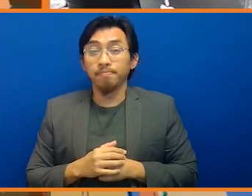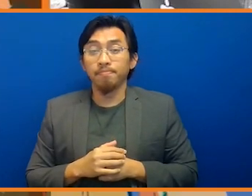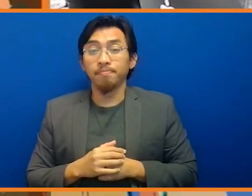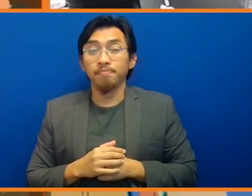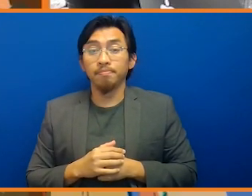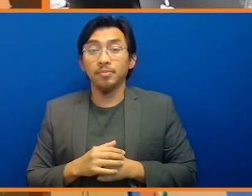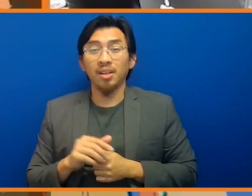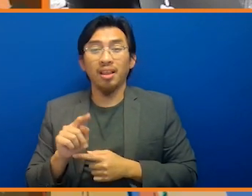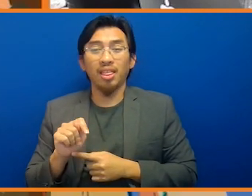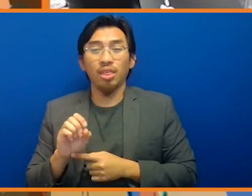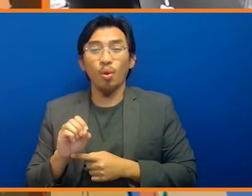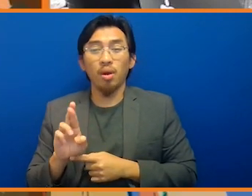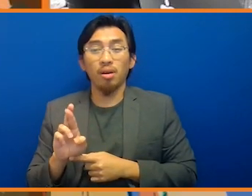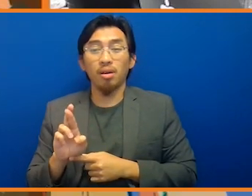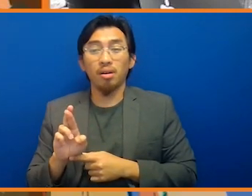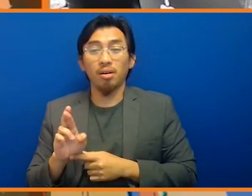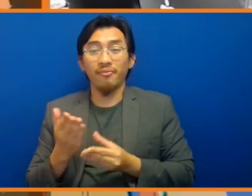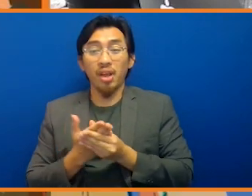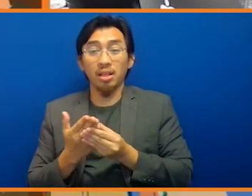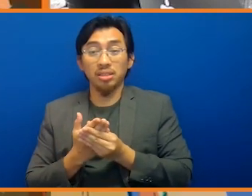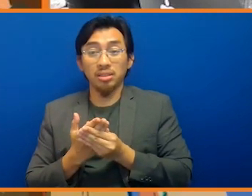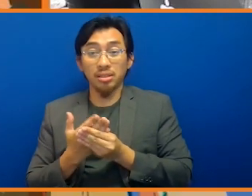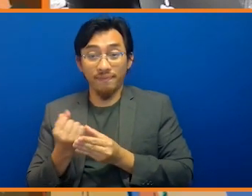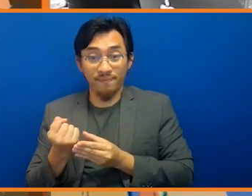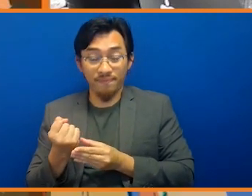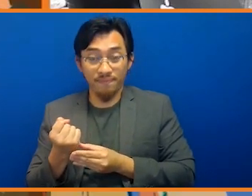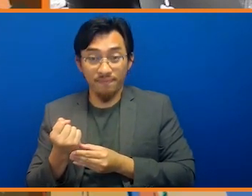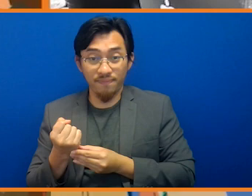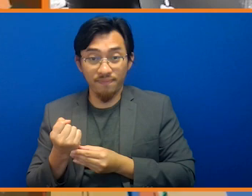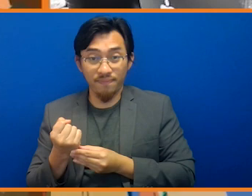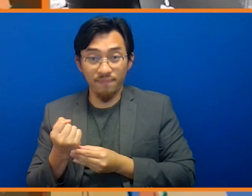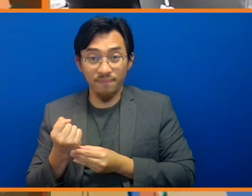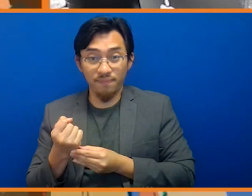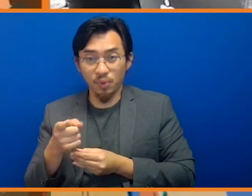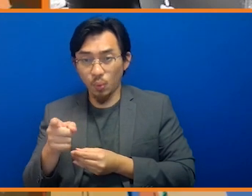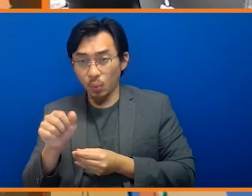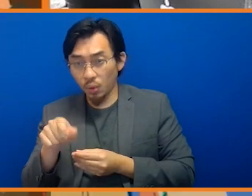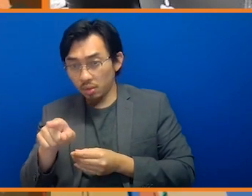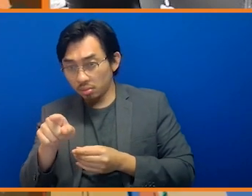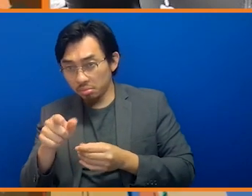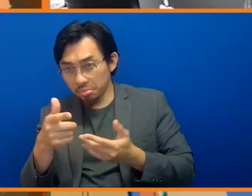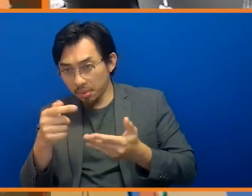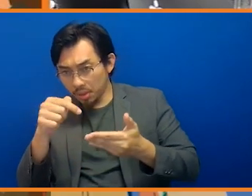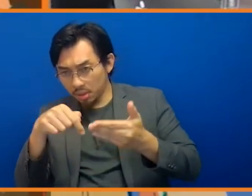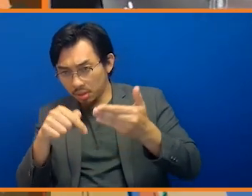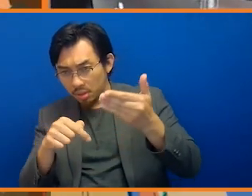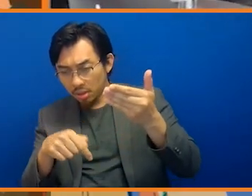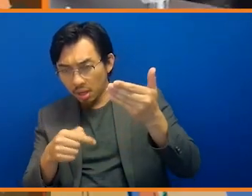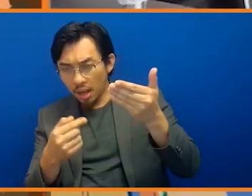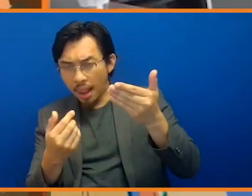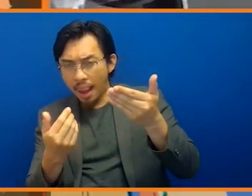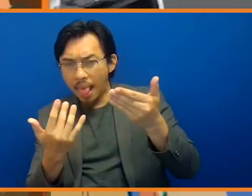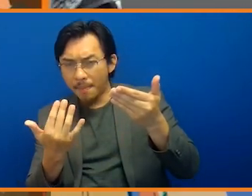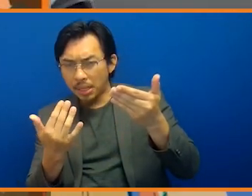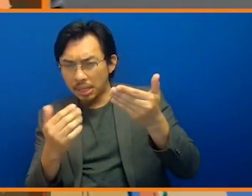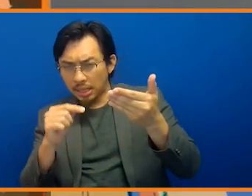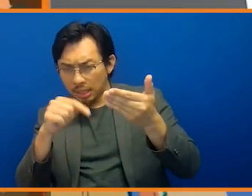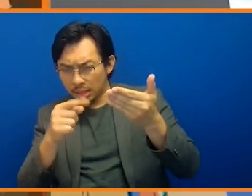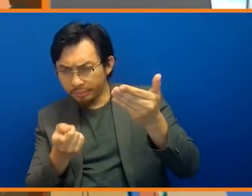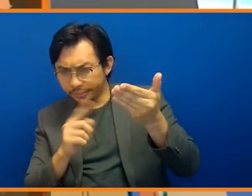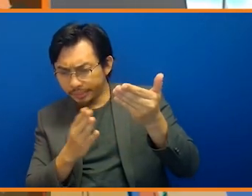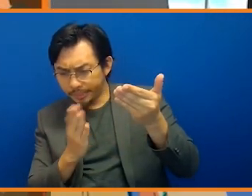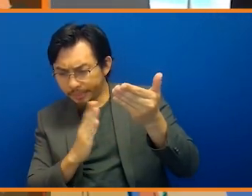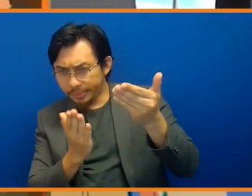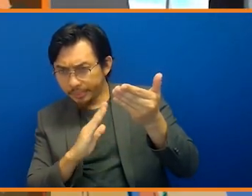the TOR files that we have. Can you go to page, which page? Page number?